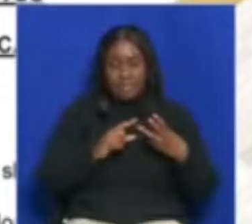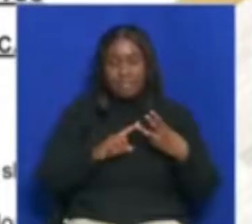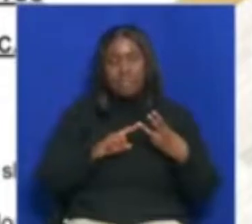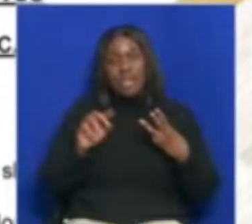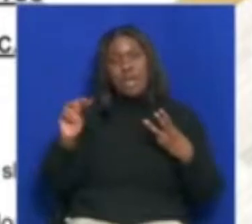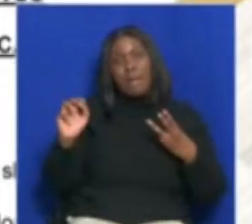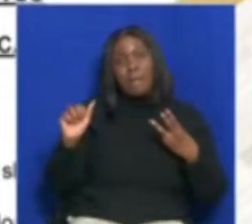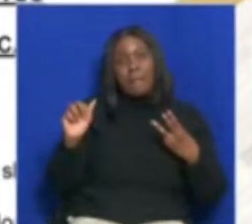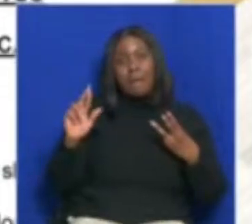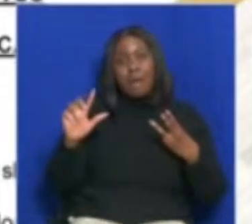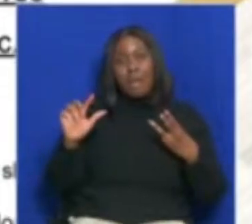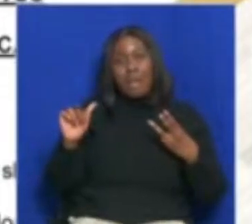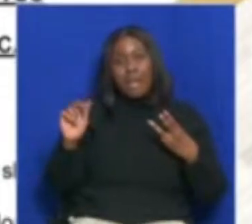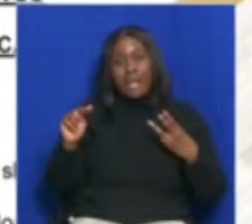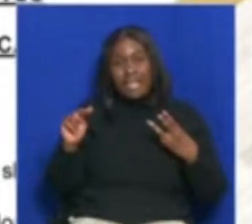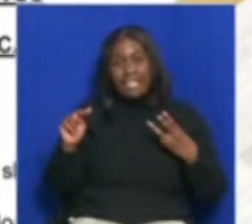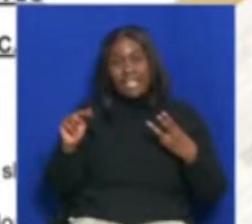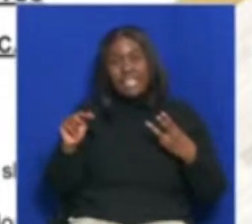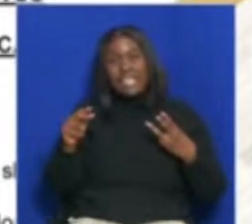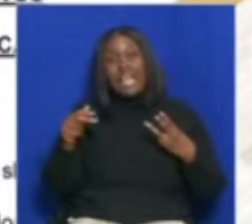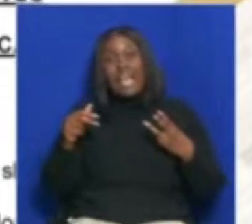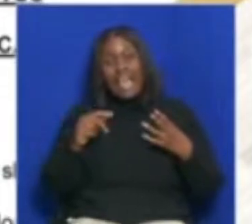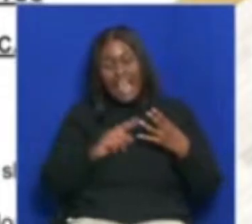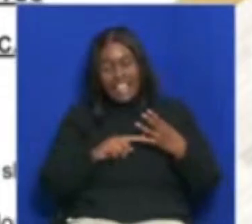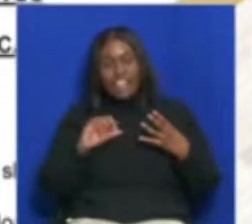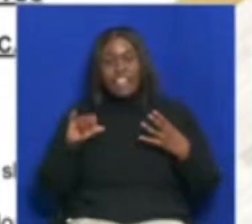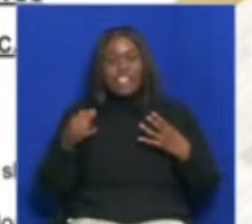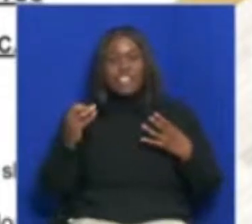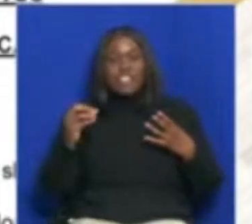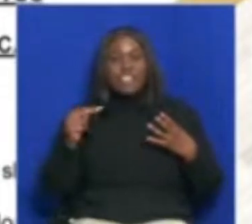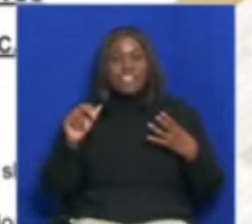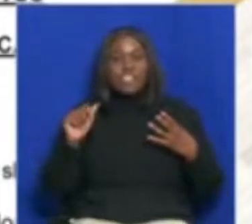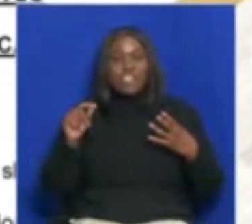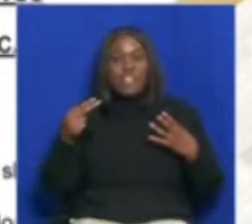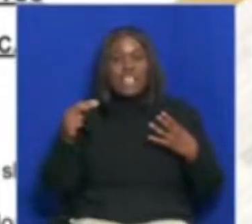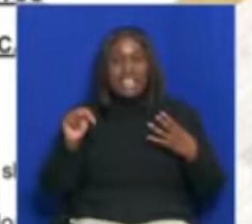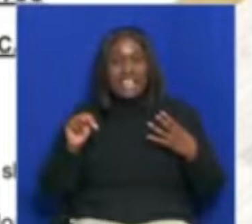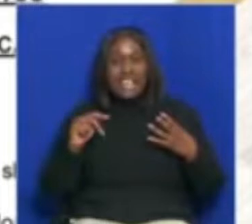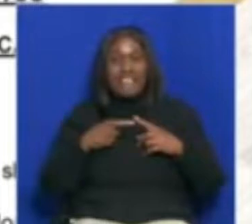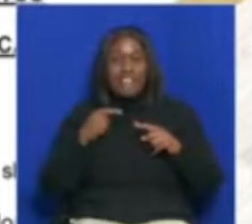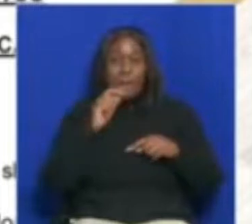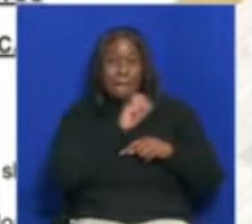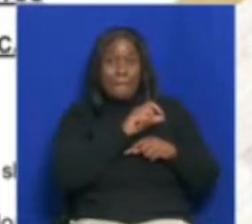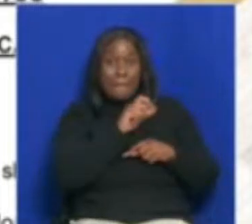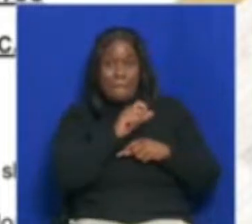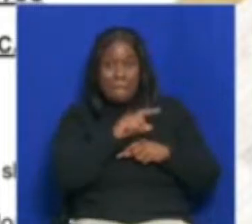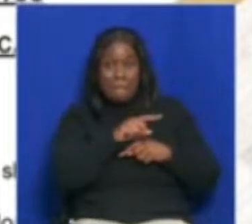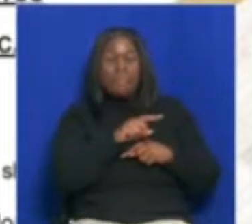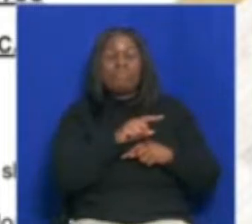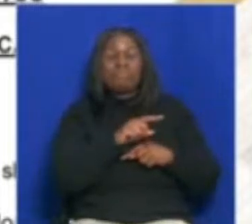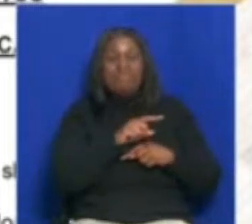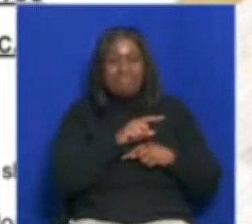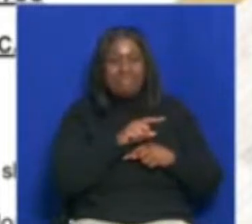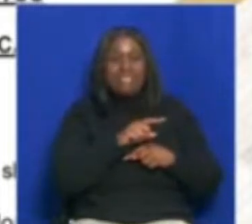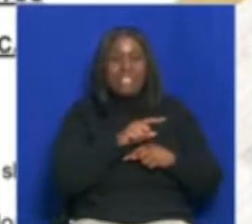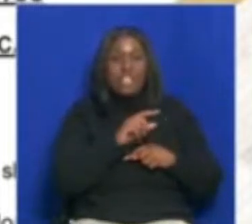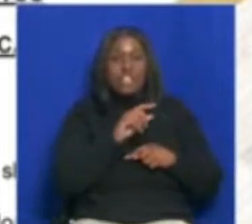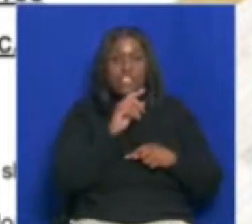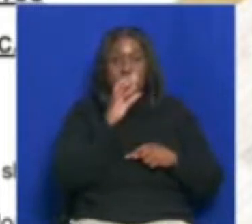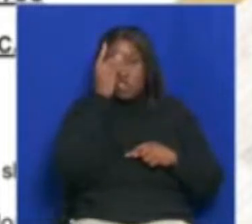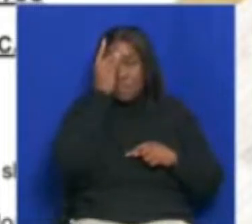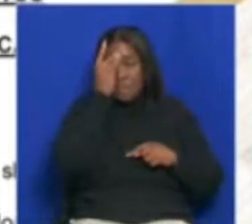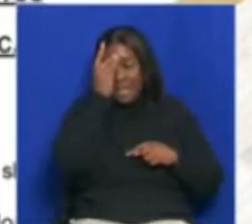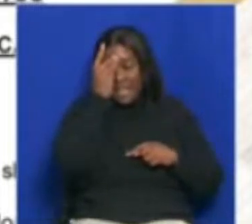Jonathan Thompson of Durban South Towing and Panel Beaters were murdered. I've got the Durban Central CARES number. You